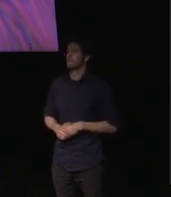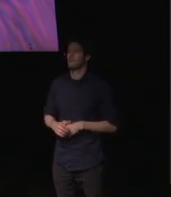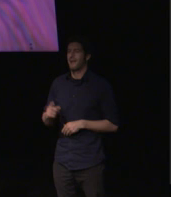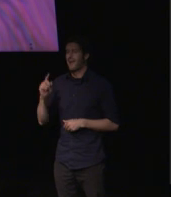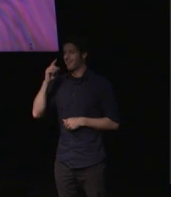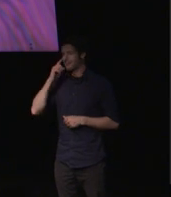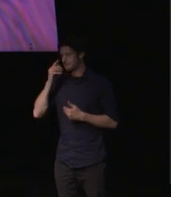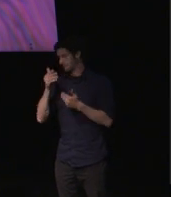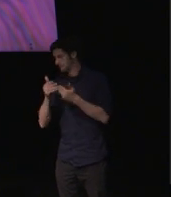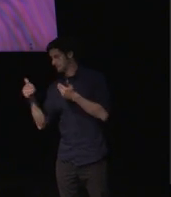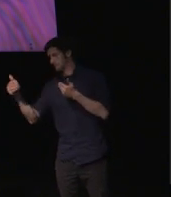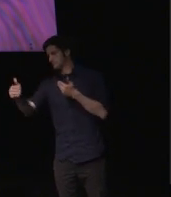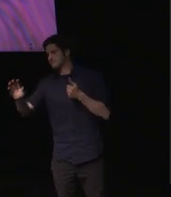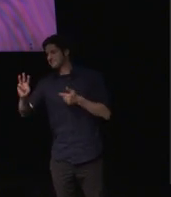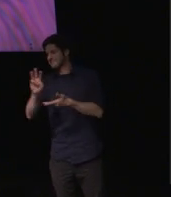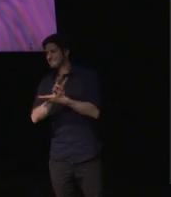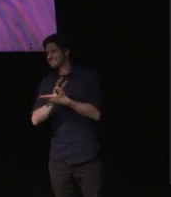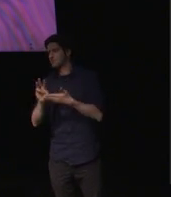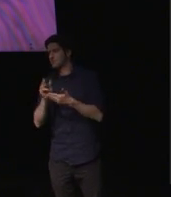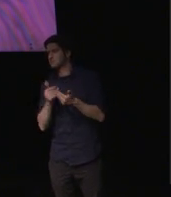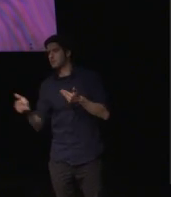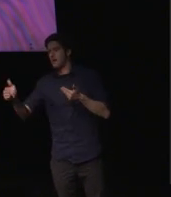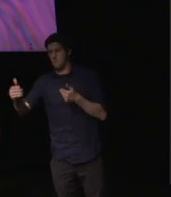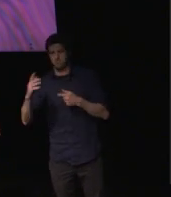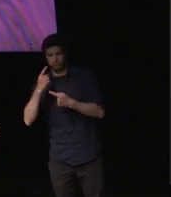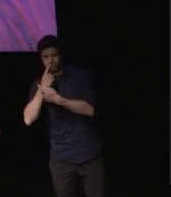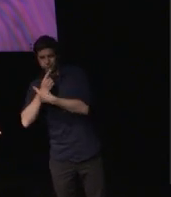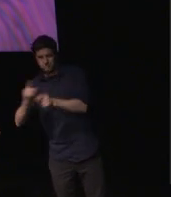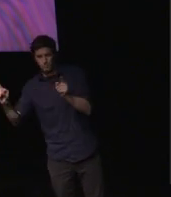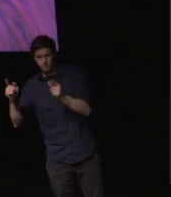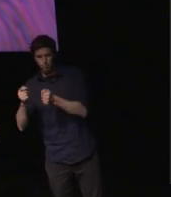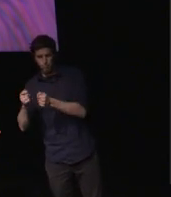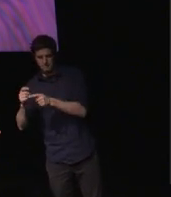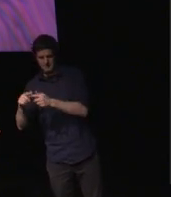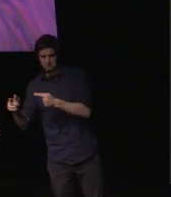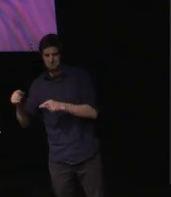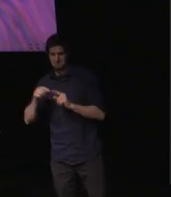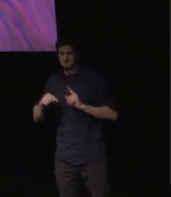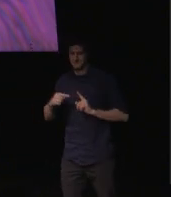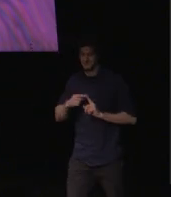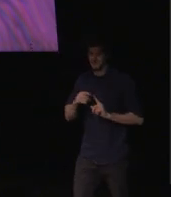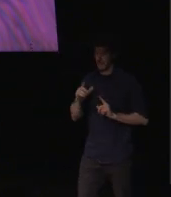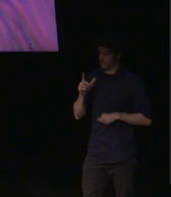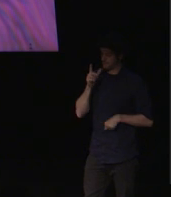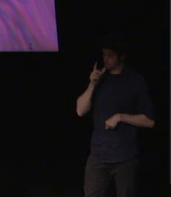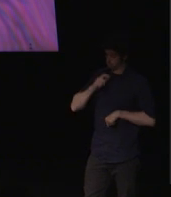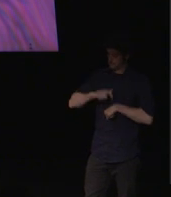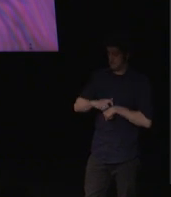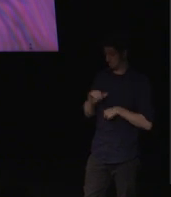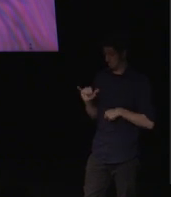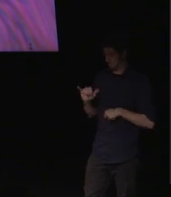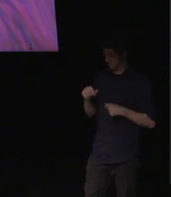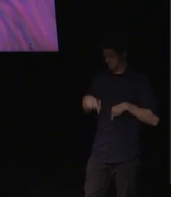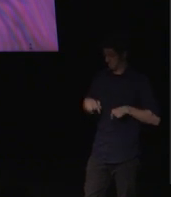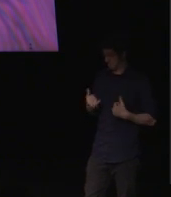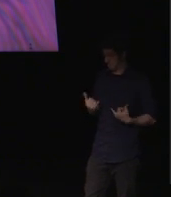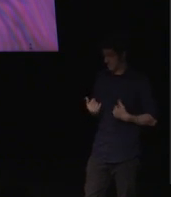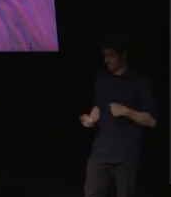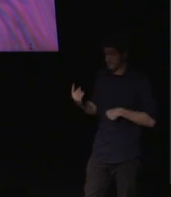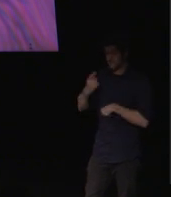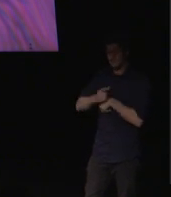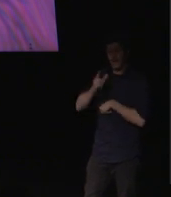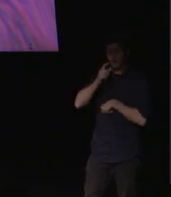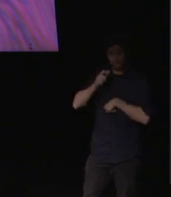away from announcing the controller. And at lunch, just like lunch today, because this was in the same building, you know, there were lawyers